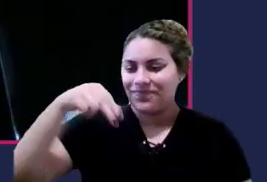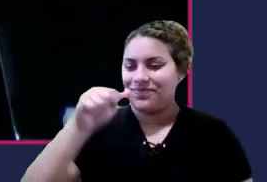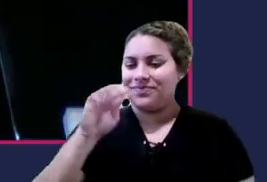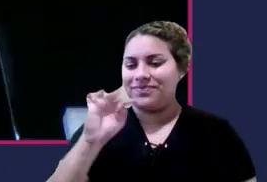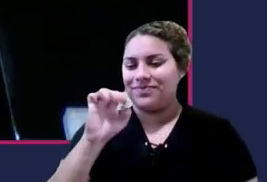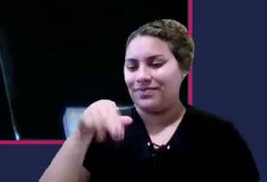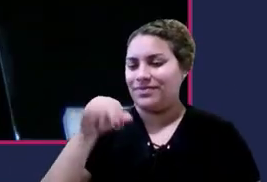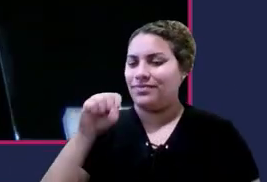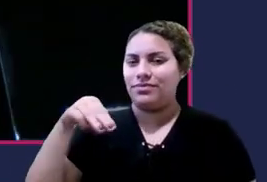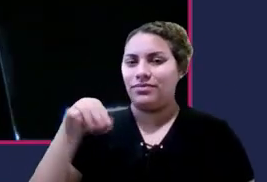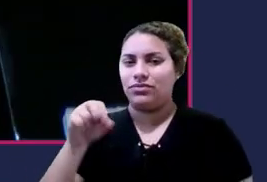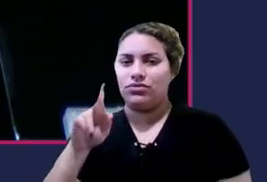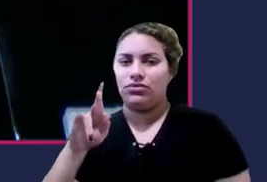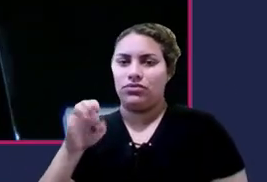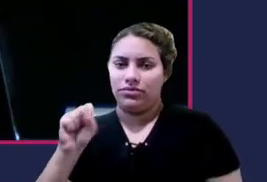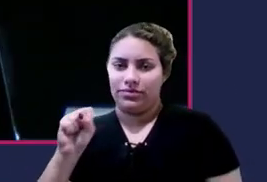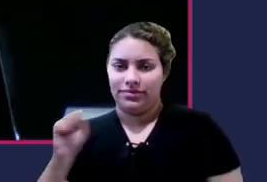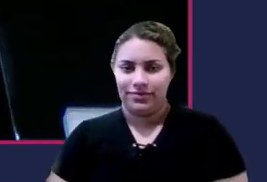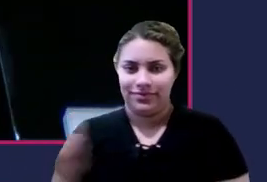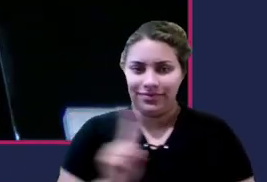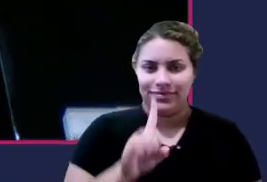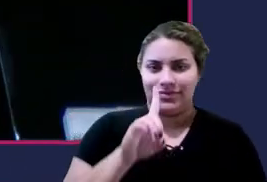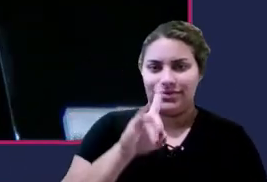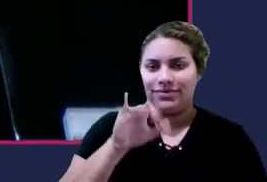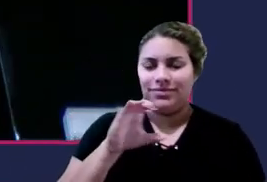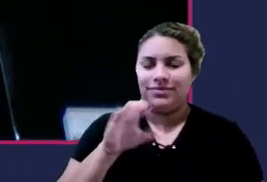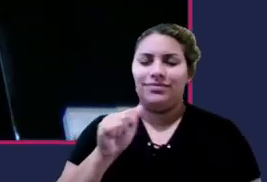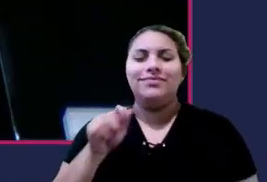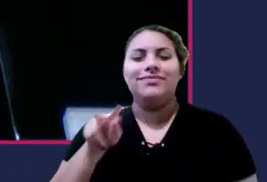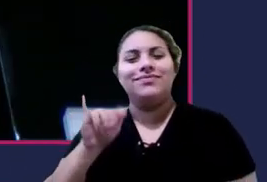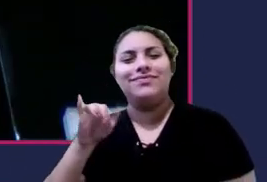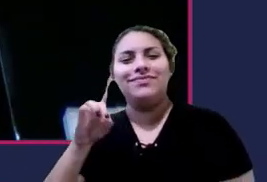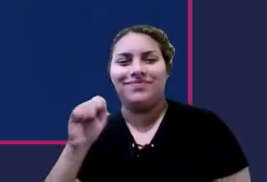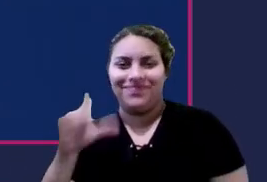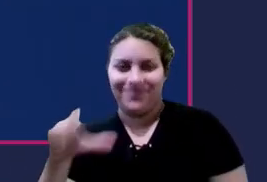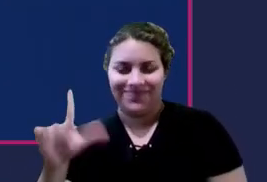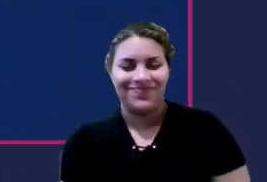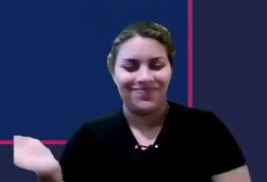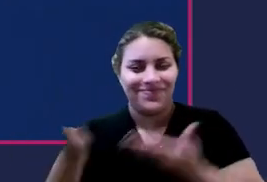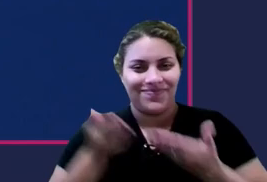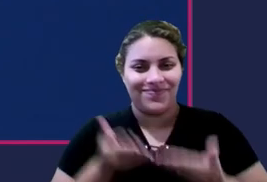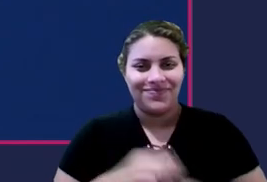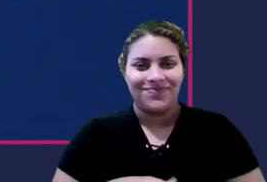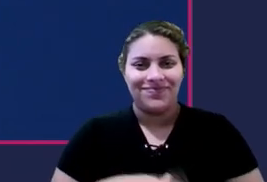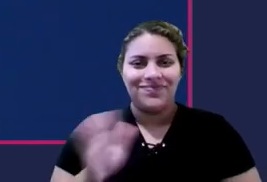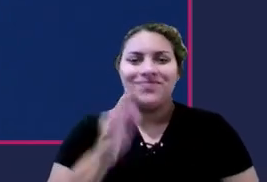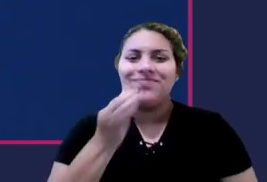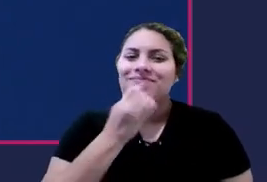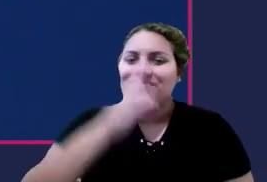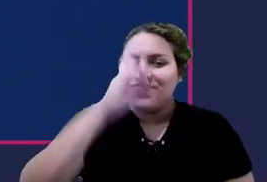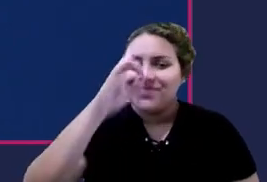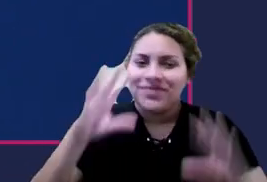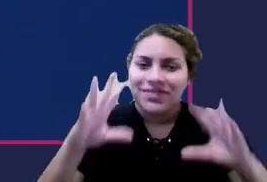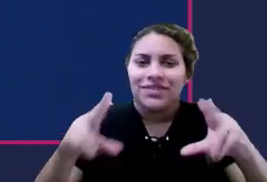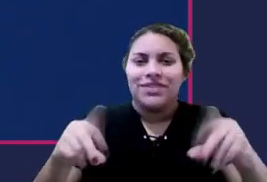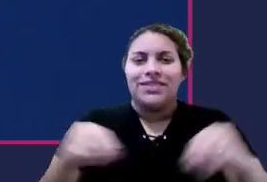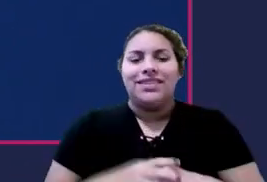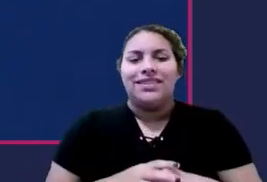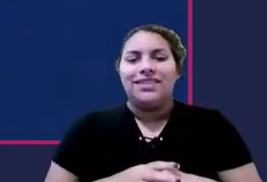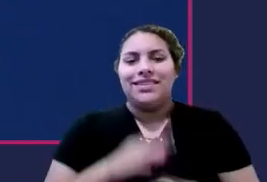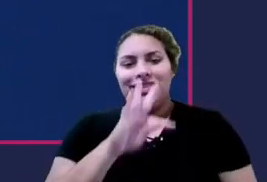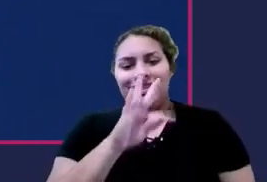people with rare disease and their caregivers. So thank you, Mr. Nathaniel Monsores. Mrs. Dica Vidal, you have the floor.